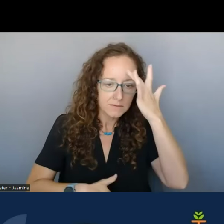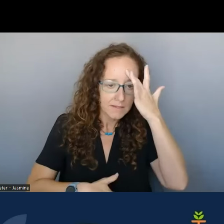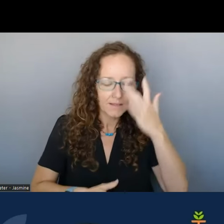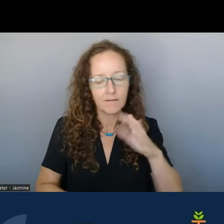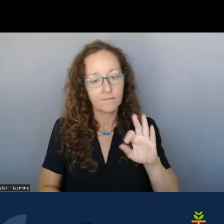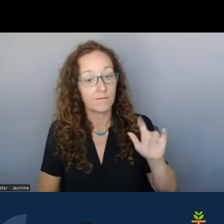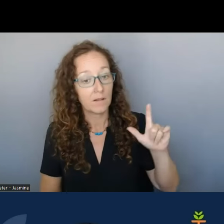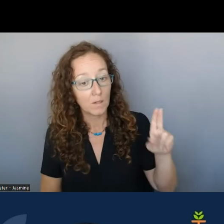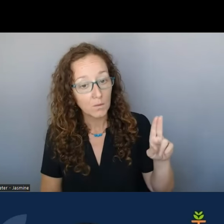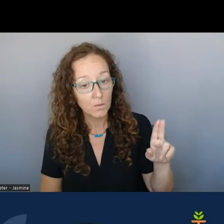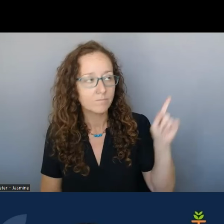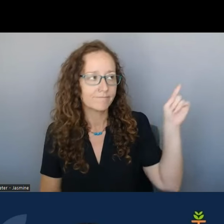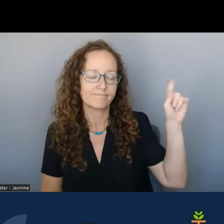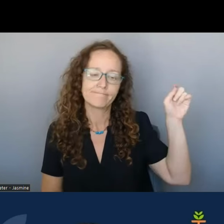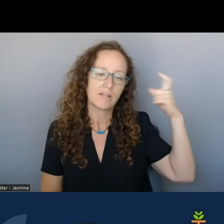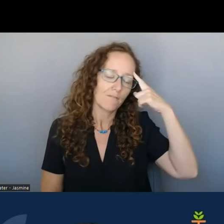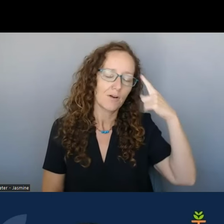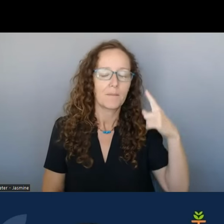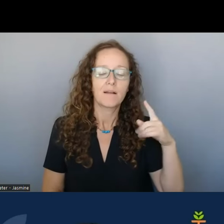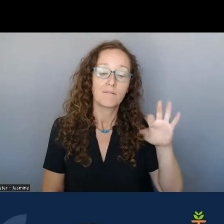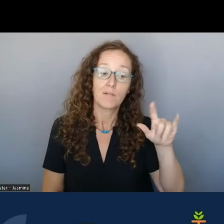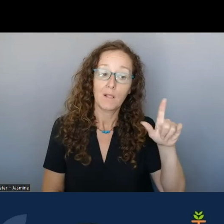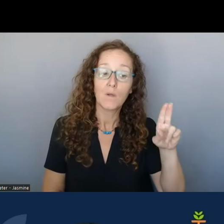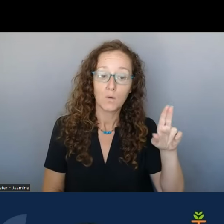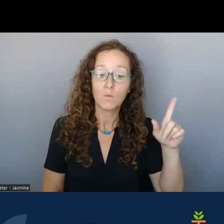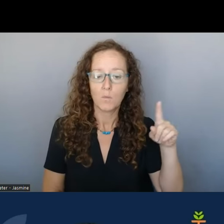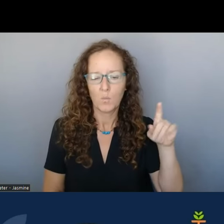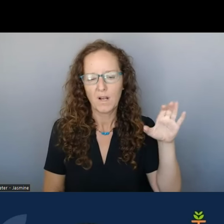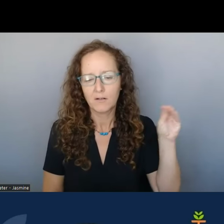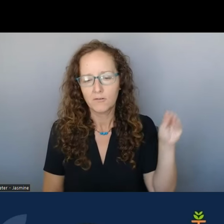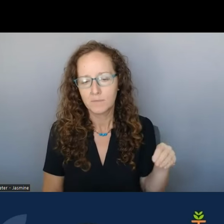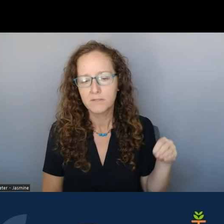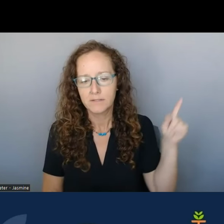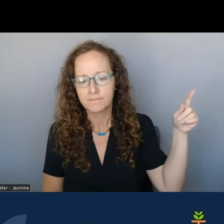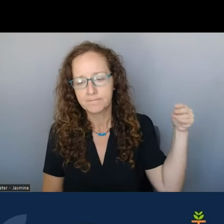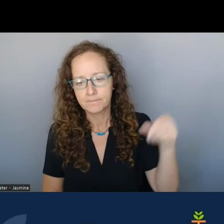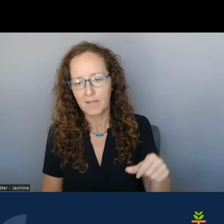might be infused through durable medical equipment, so like an infusion pump,